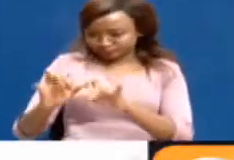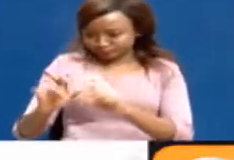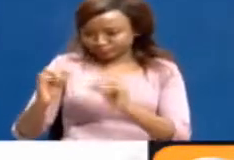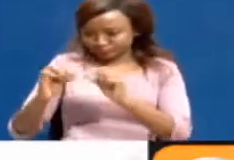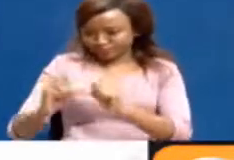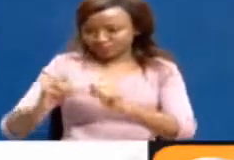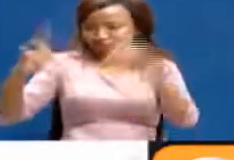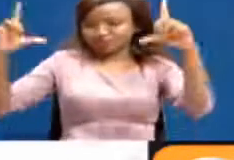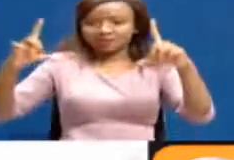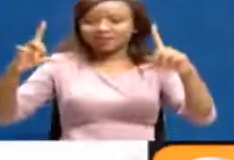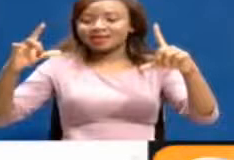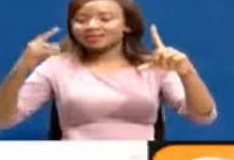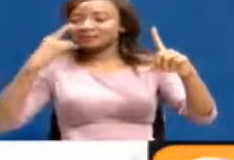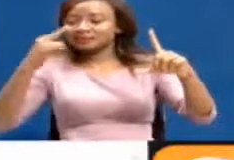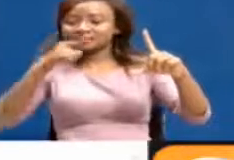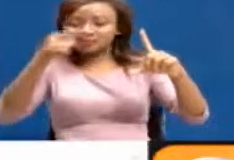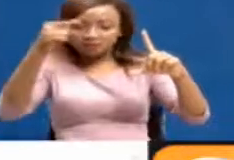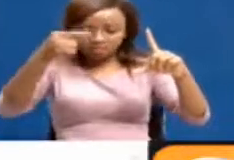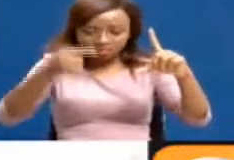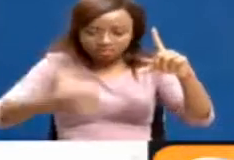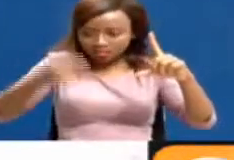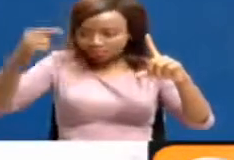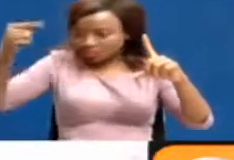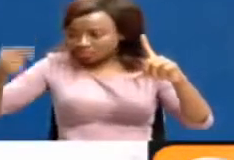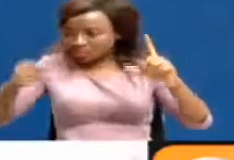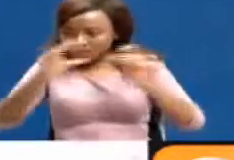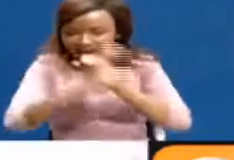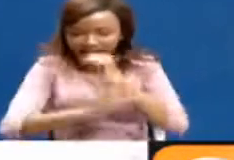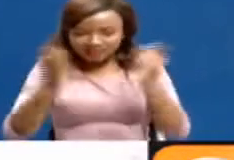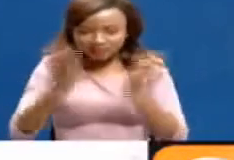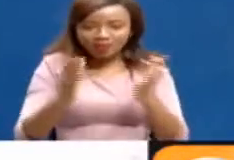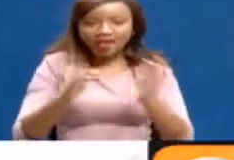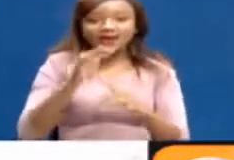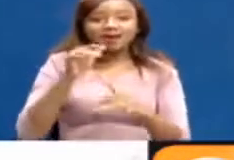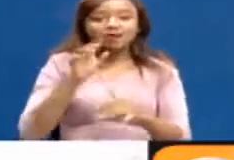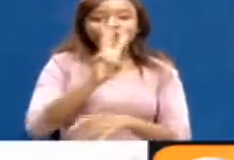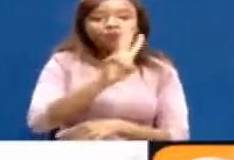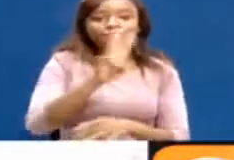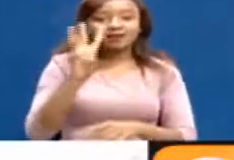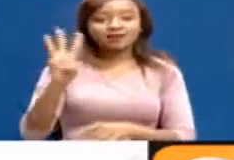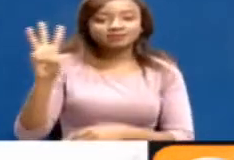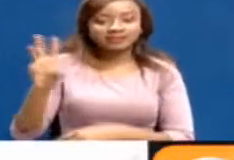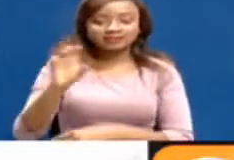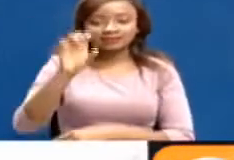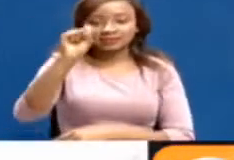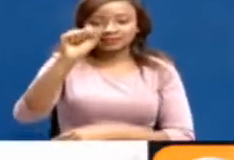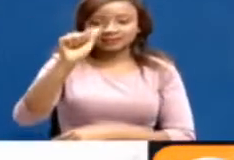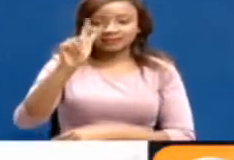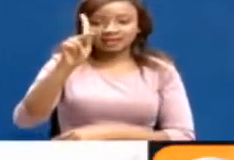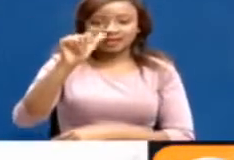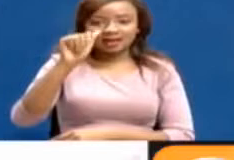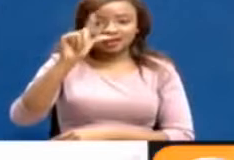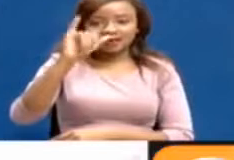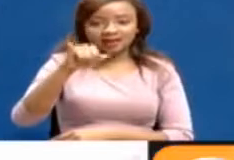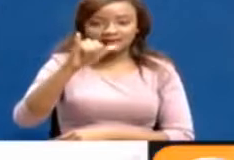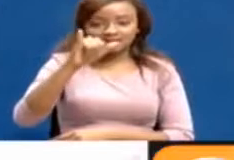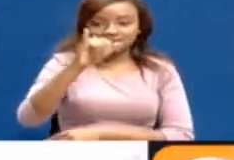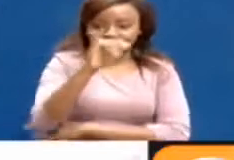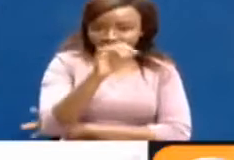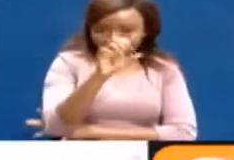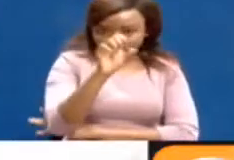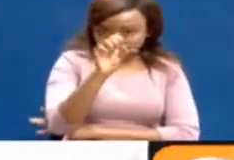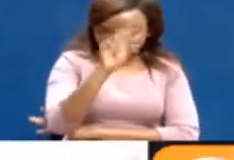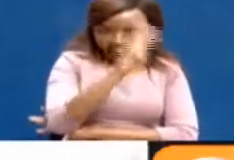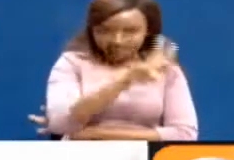Go and review, and I will keep putting the updates. The bill is there, download it, and it will be on Parliament's website. The memorandum of submissions from